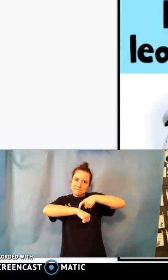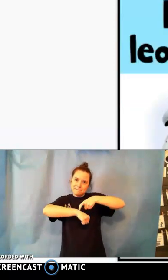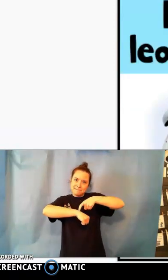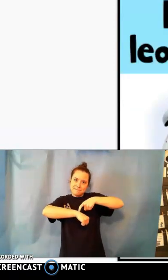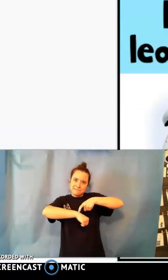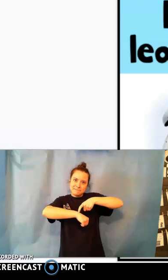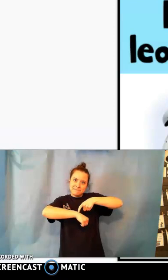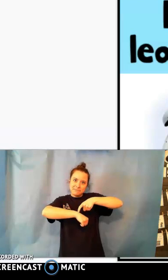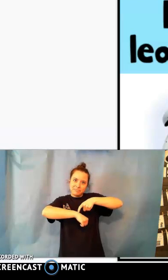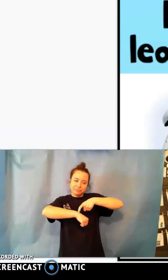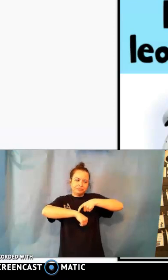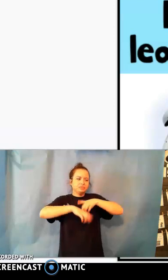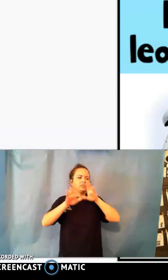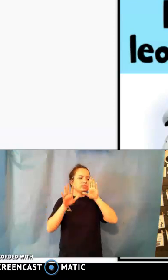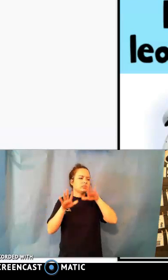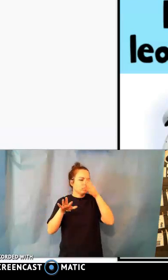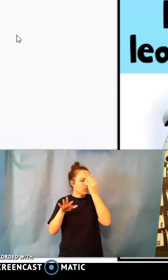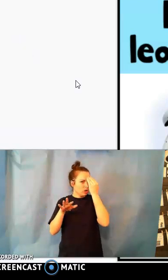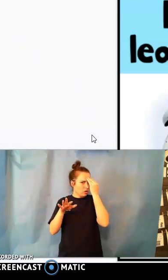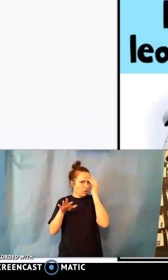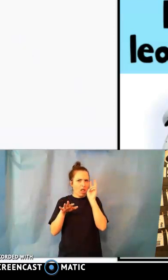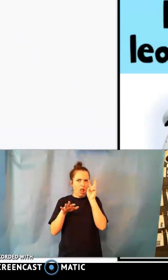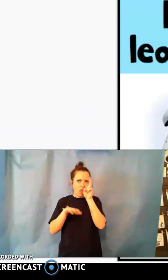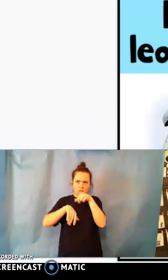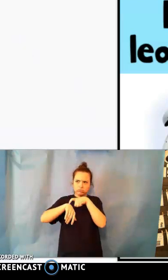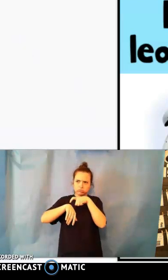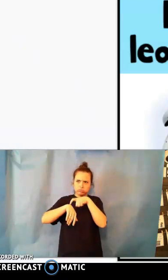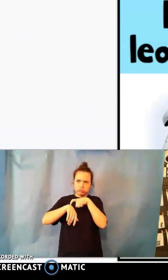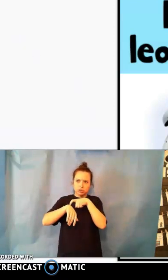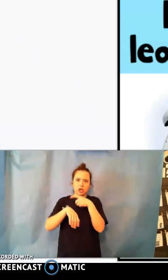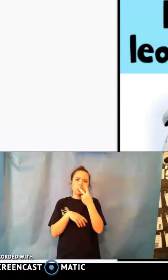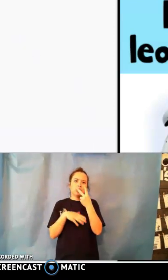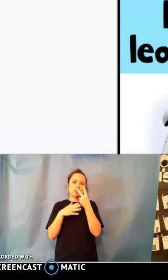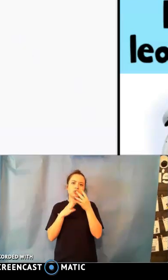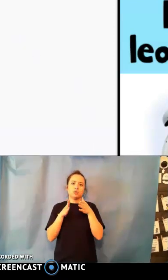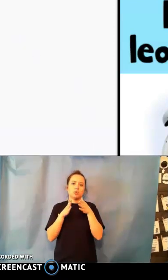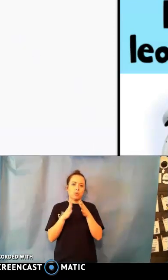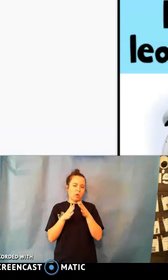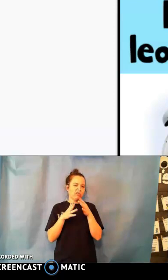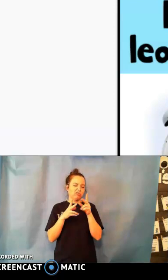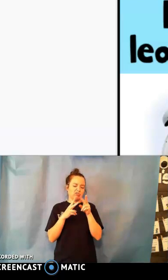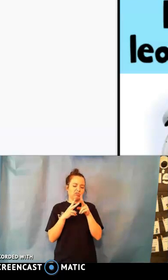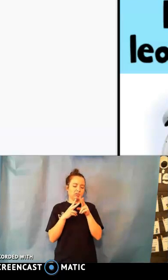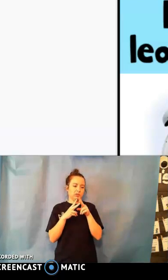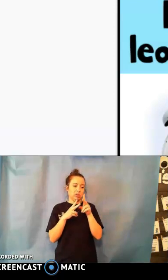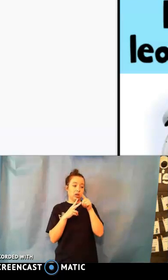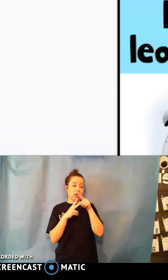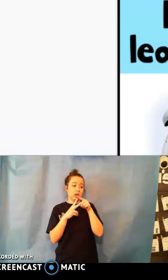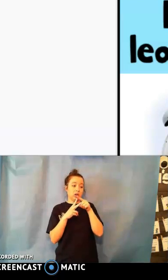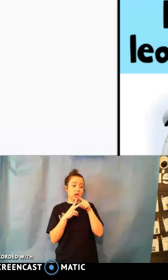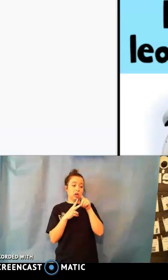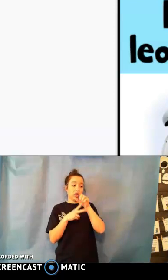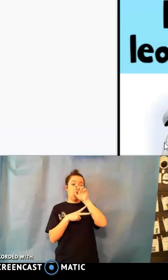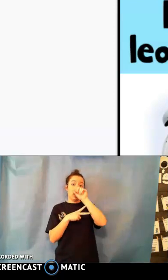All right. When we tell time, there are two different ways that we can tell time. We can use